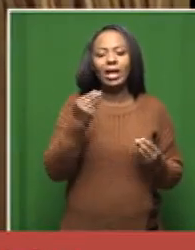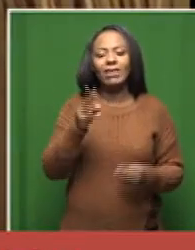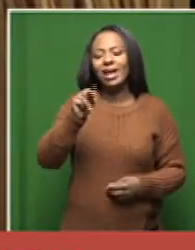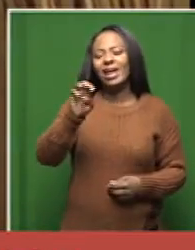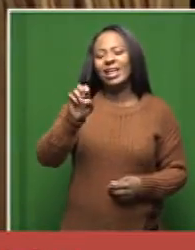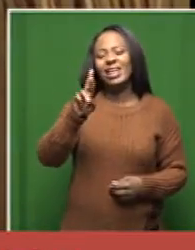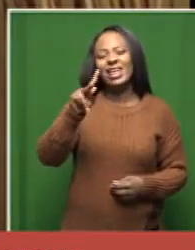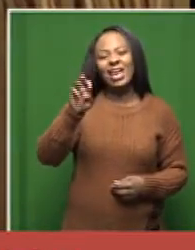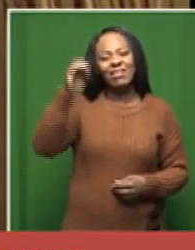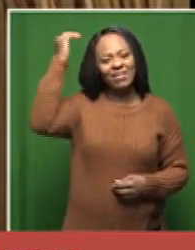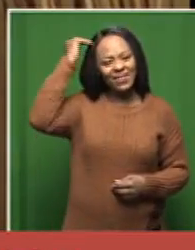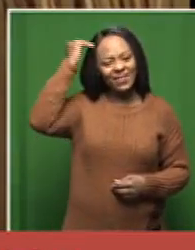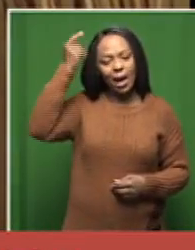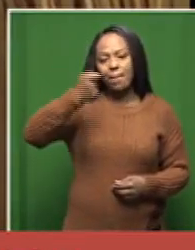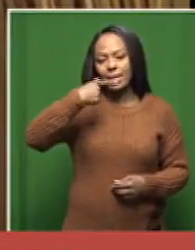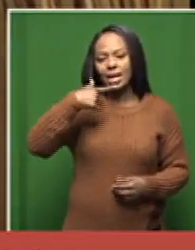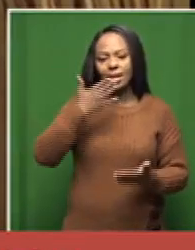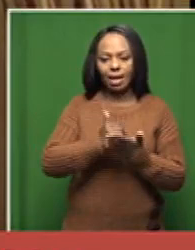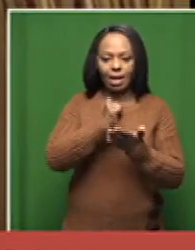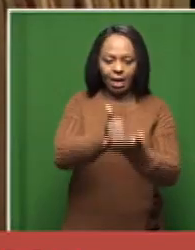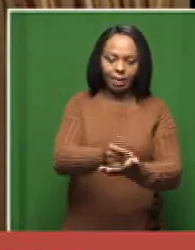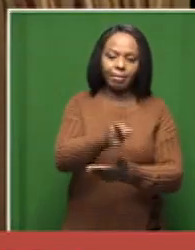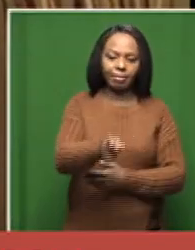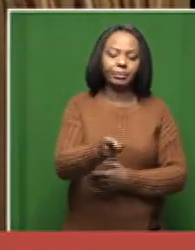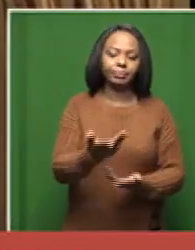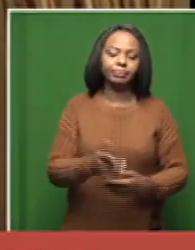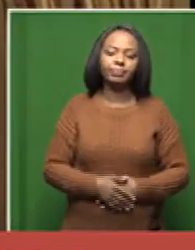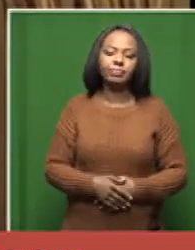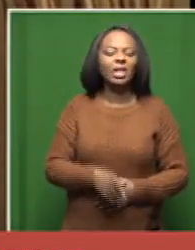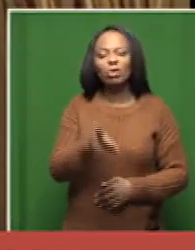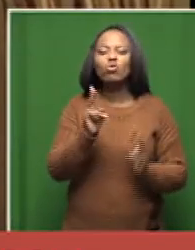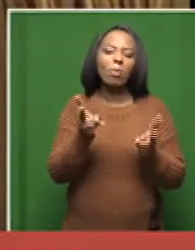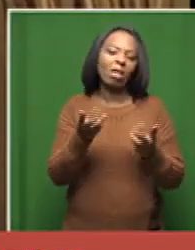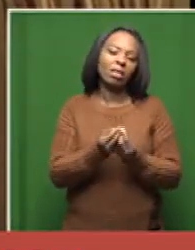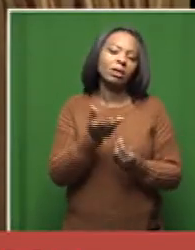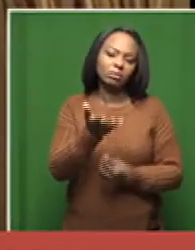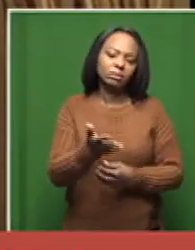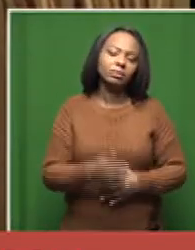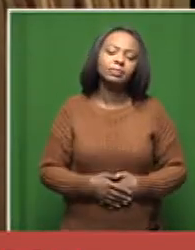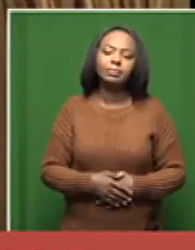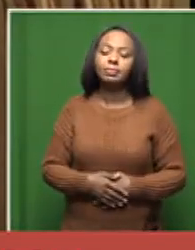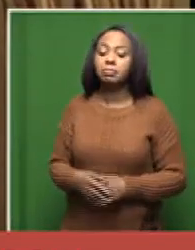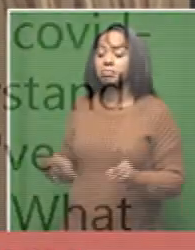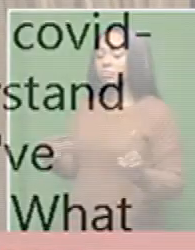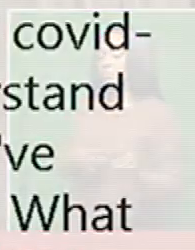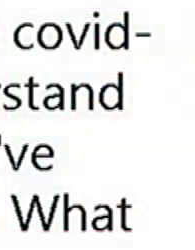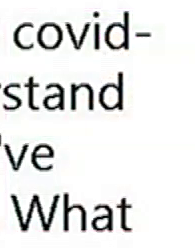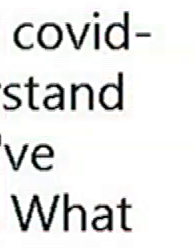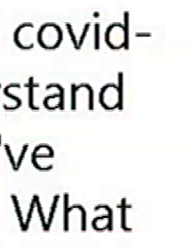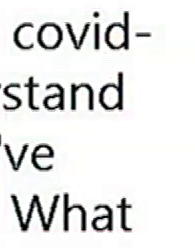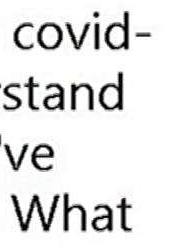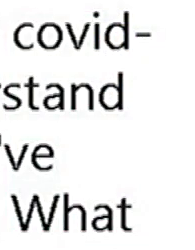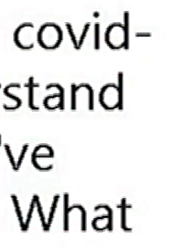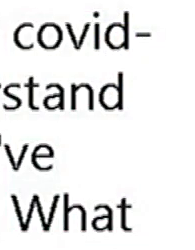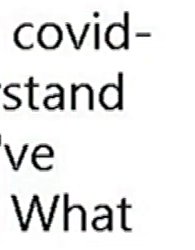or with consultation with your doctor, can help from that. So that is quite common. All right. Colette Joseph says,